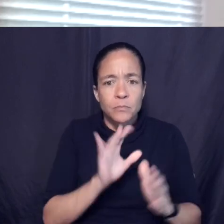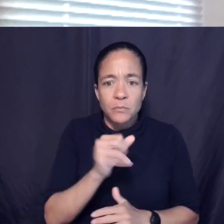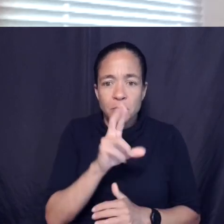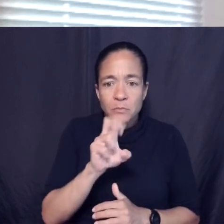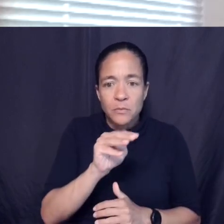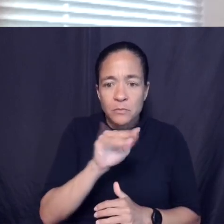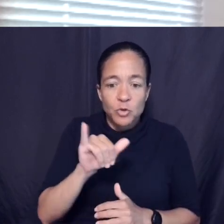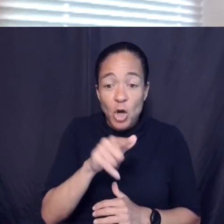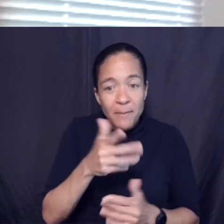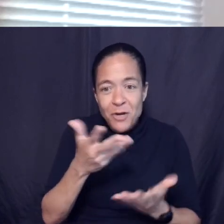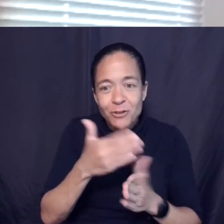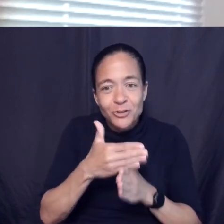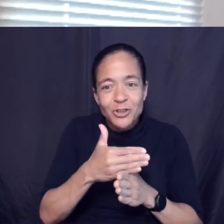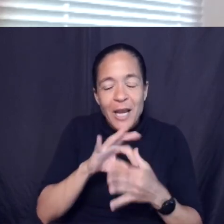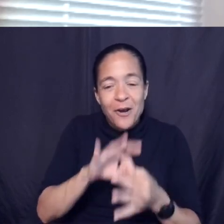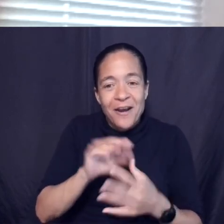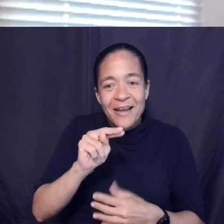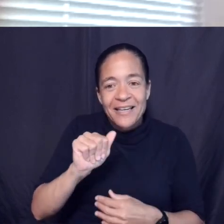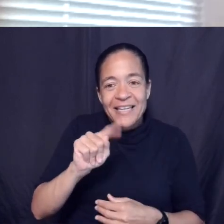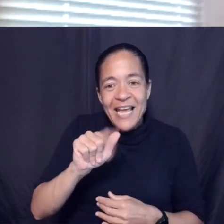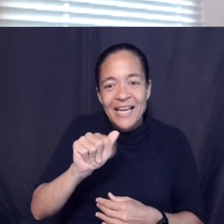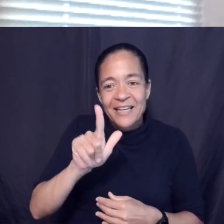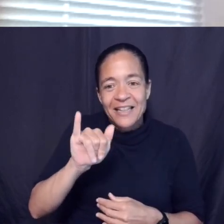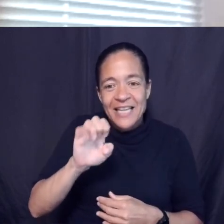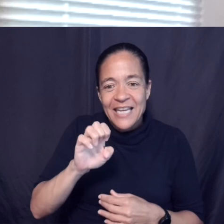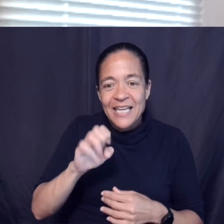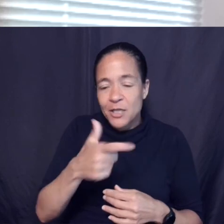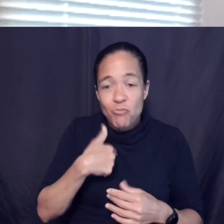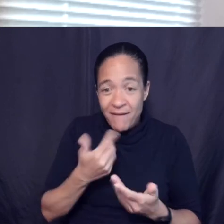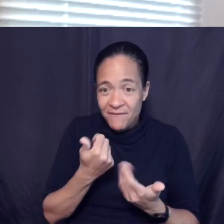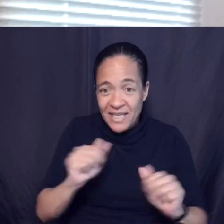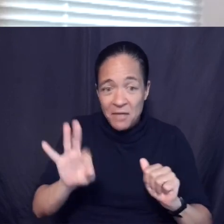about Natalie, and do you have any closing remarks?